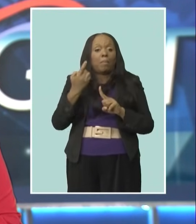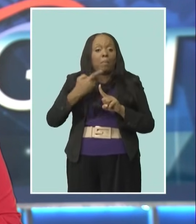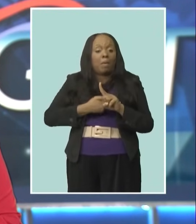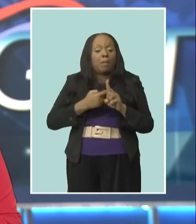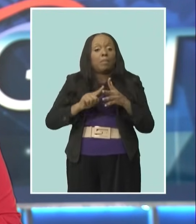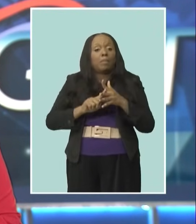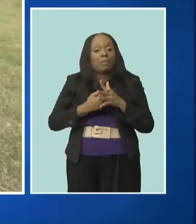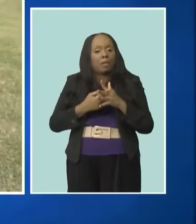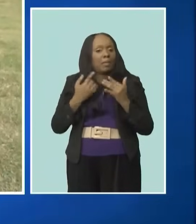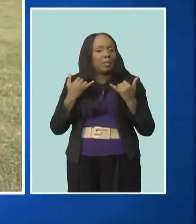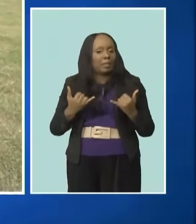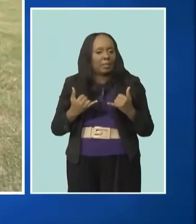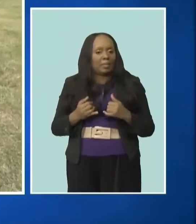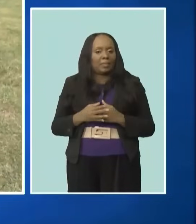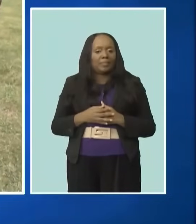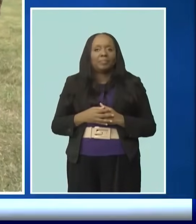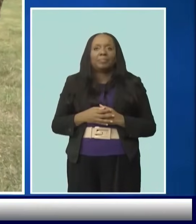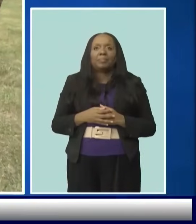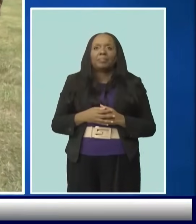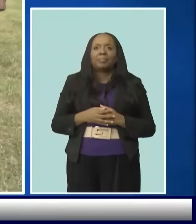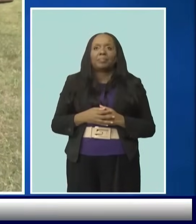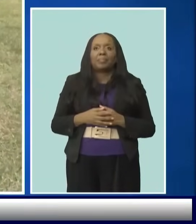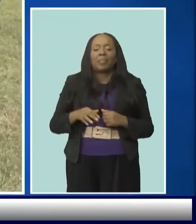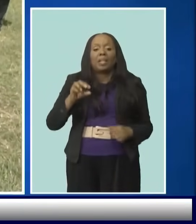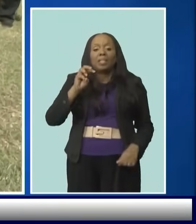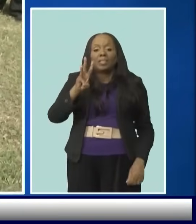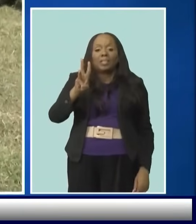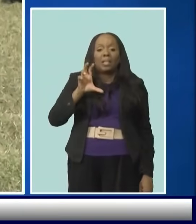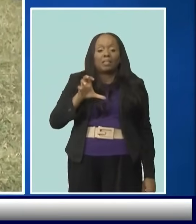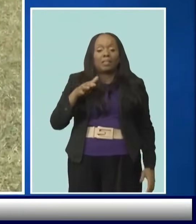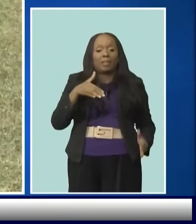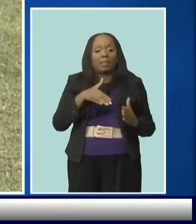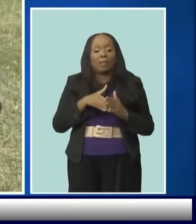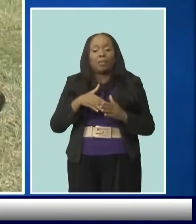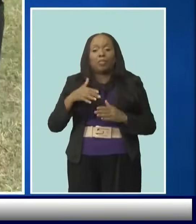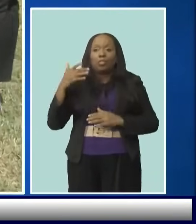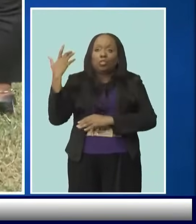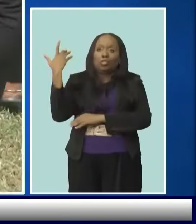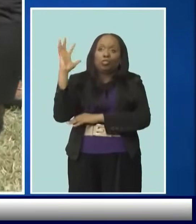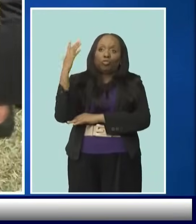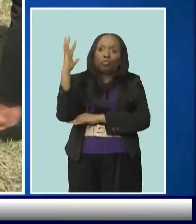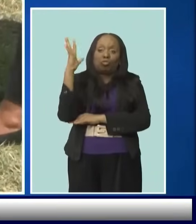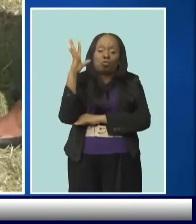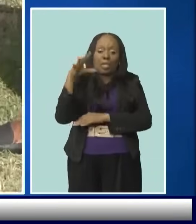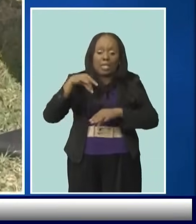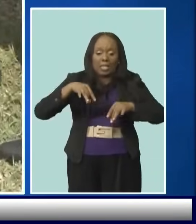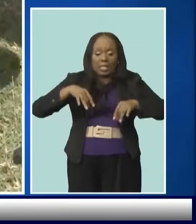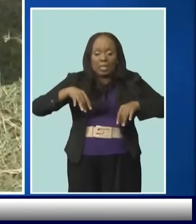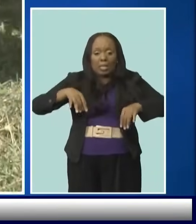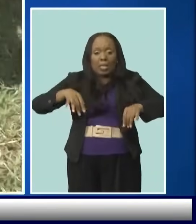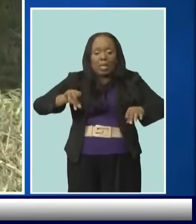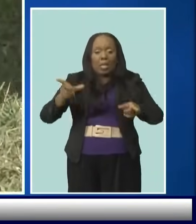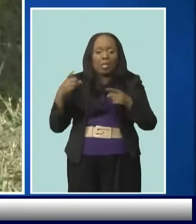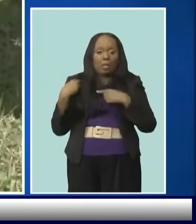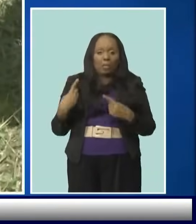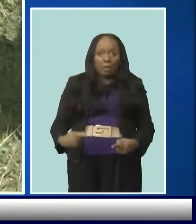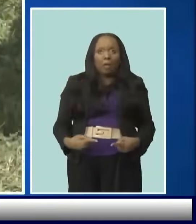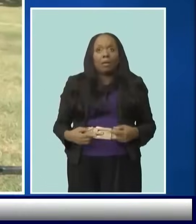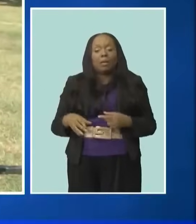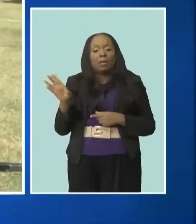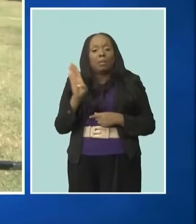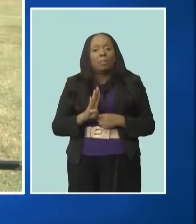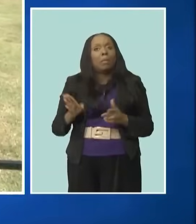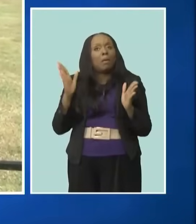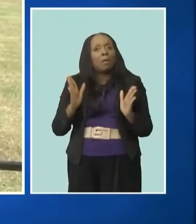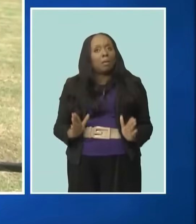report. With 600,000 trees planted since the inception of the Million Tree Project, Barbadians are